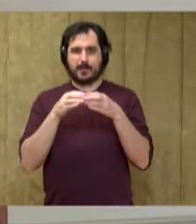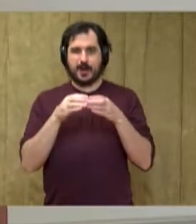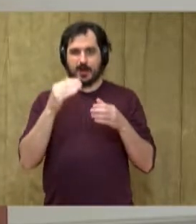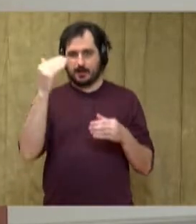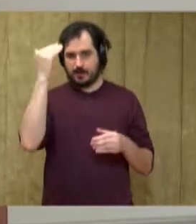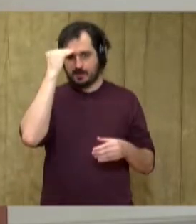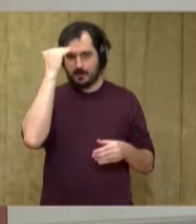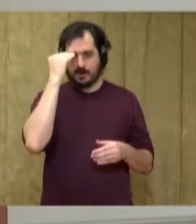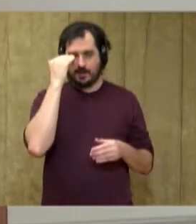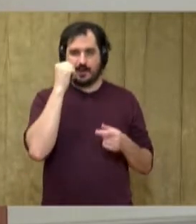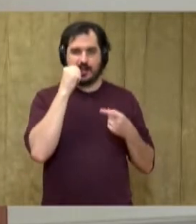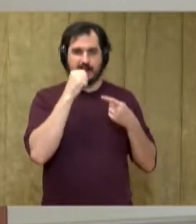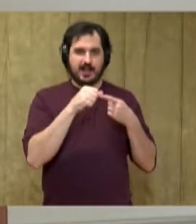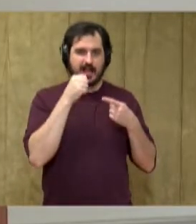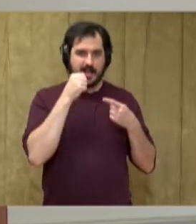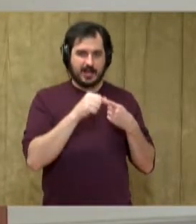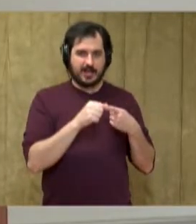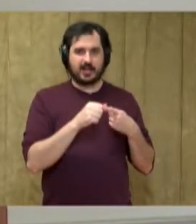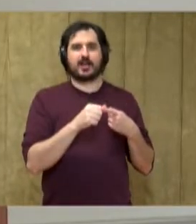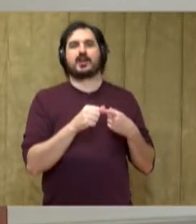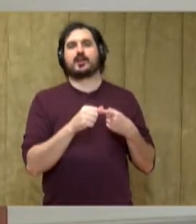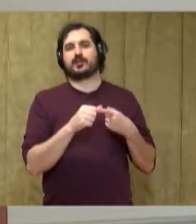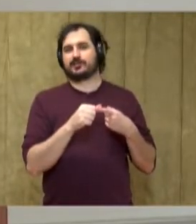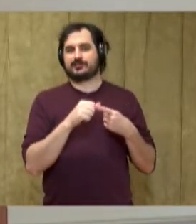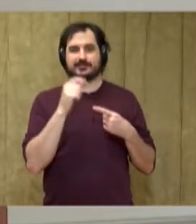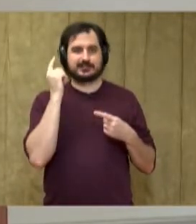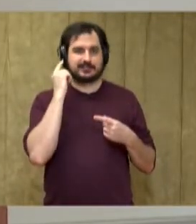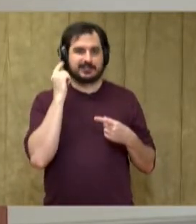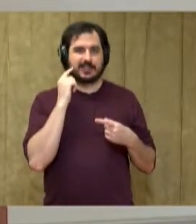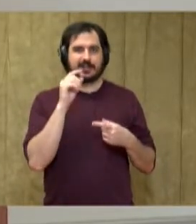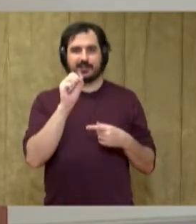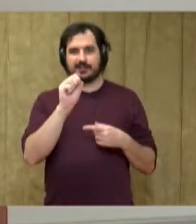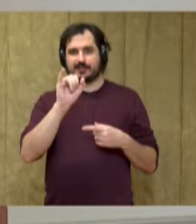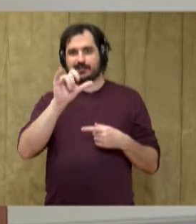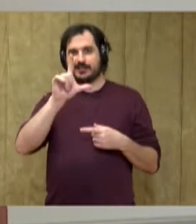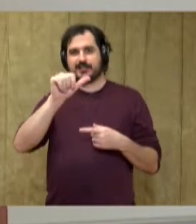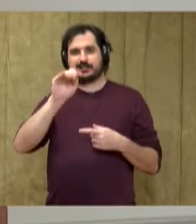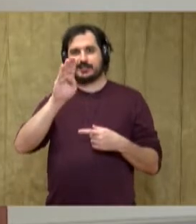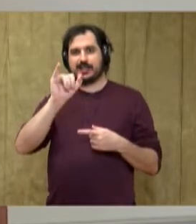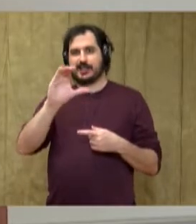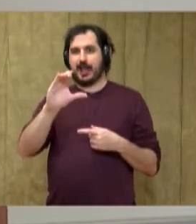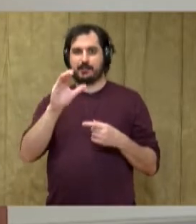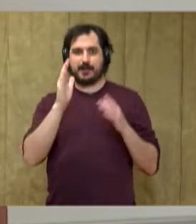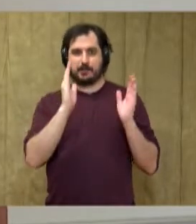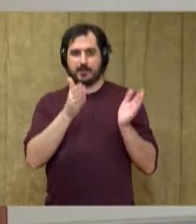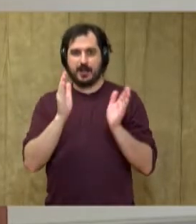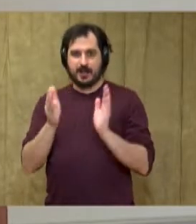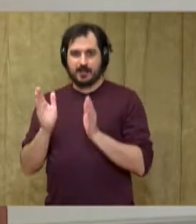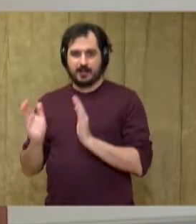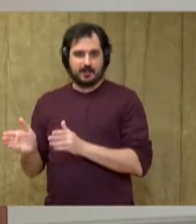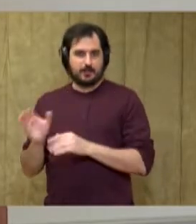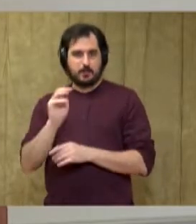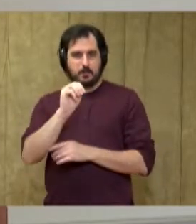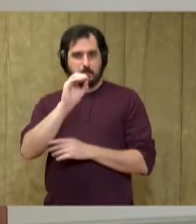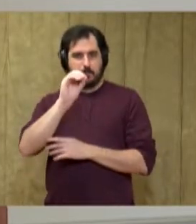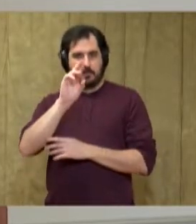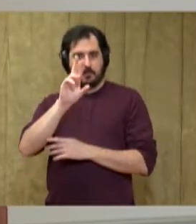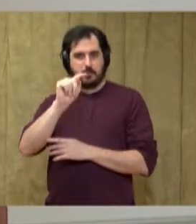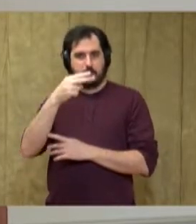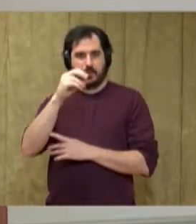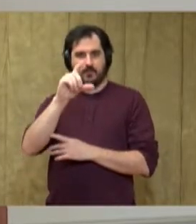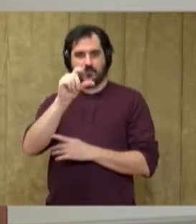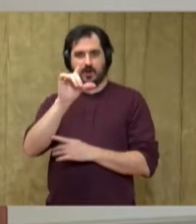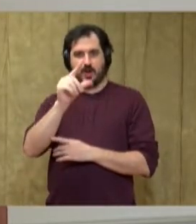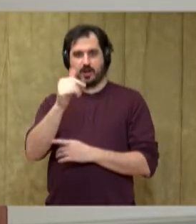our correspondences, our syllabication patterns, and morphology to read accurately unfamiliar multisyllabic words